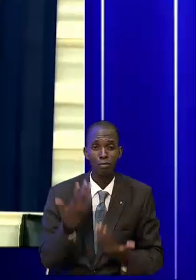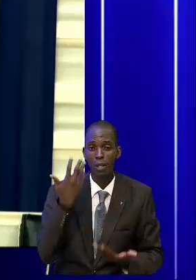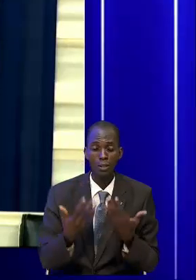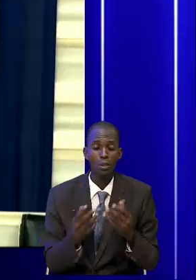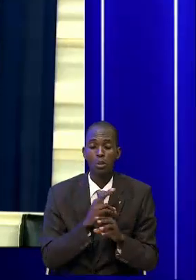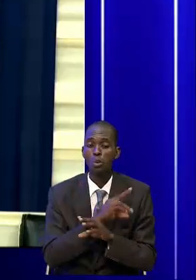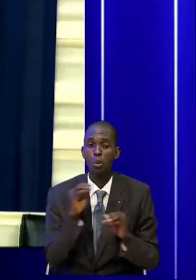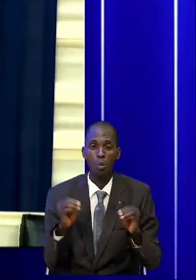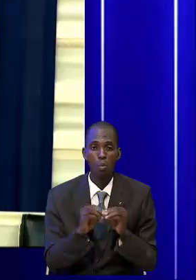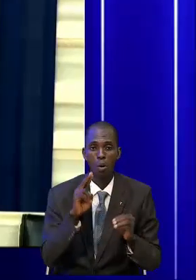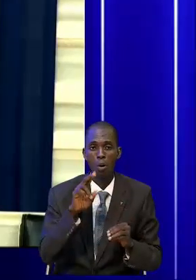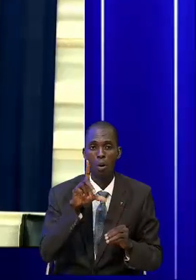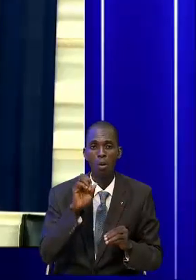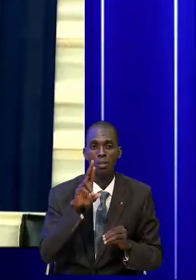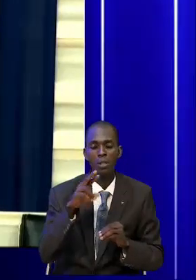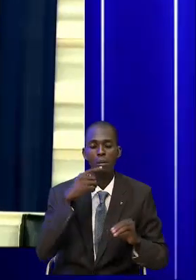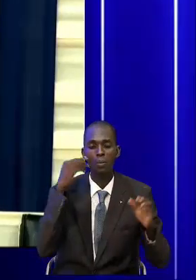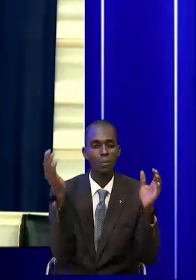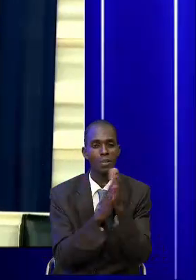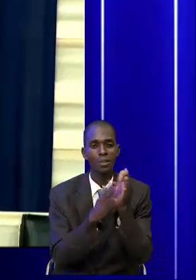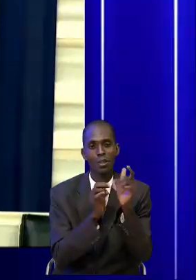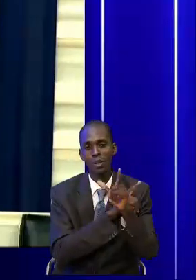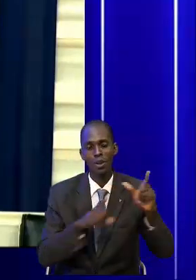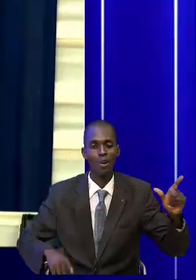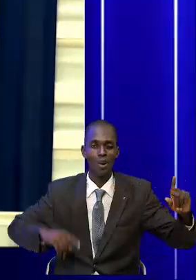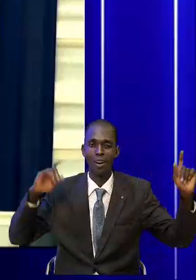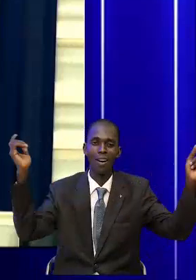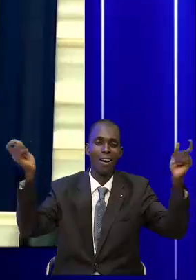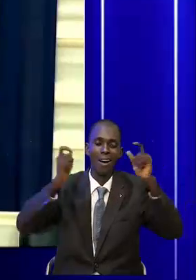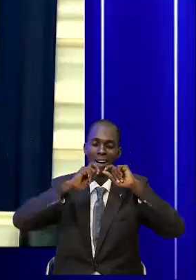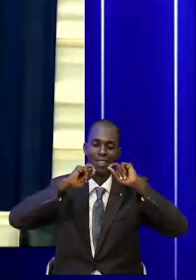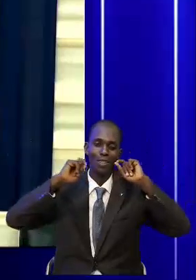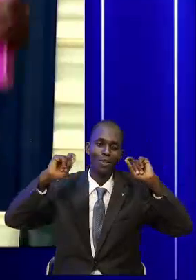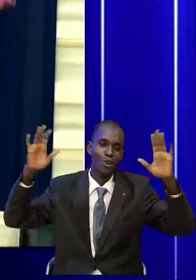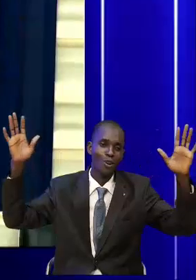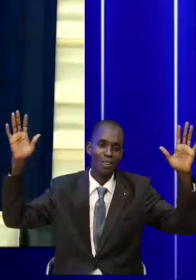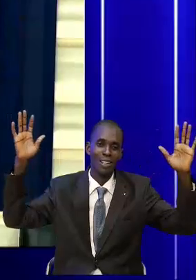Until today, that fire has gone. Nothing like ulcer.